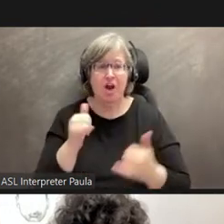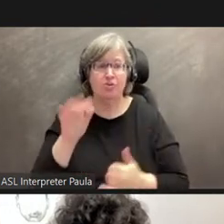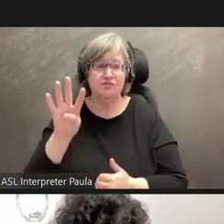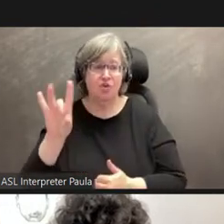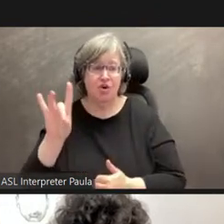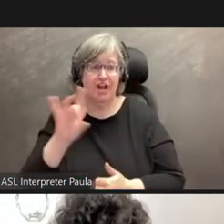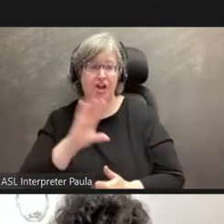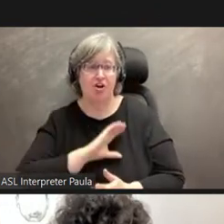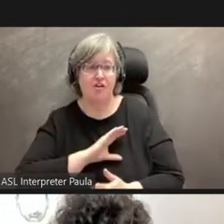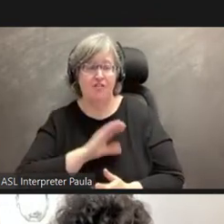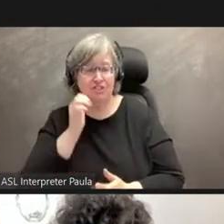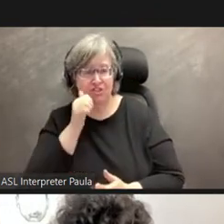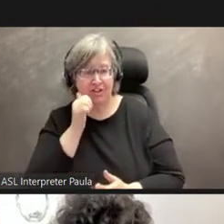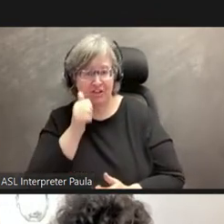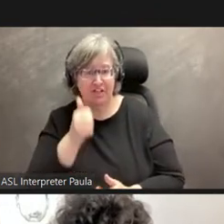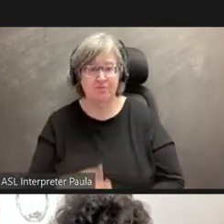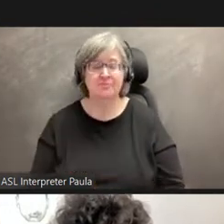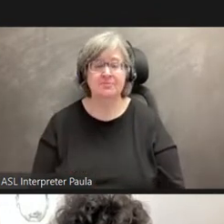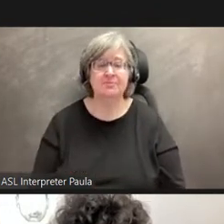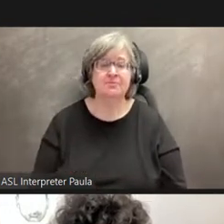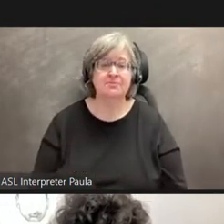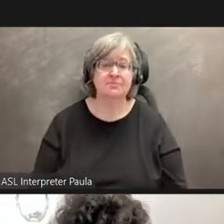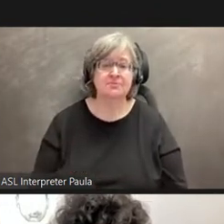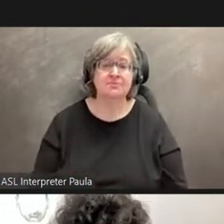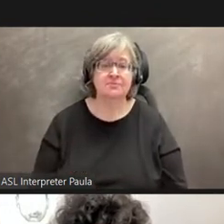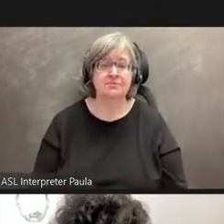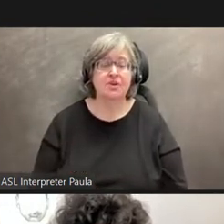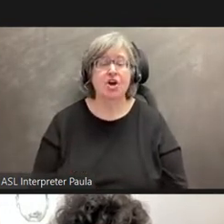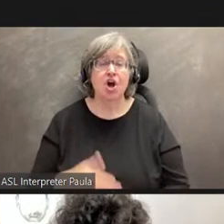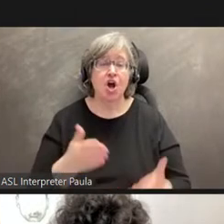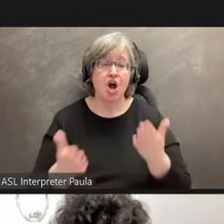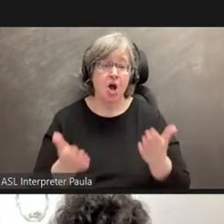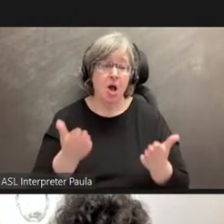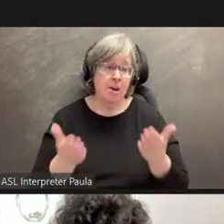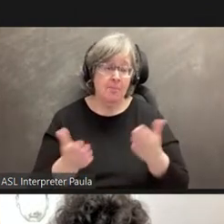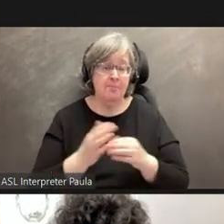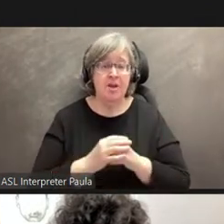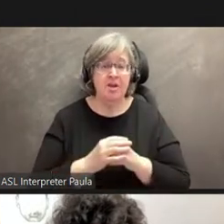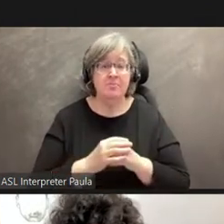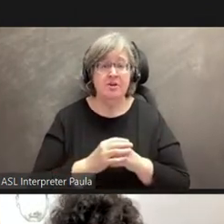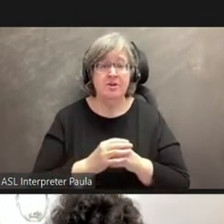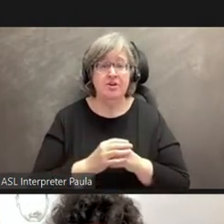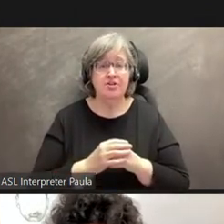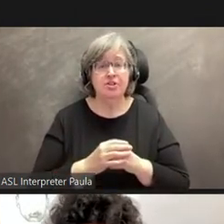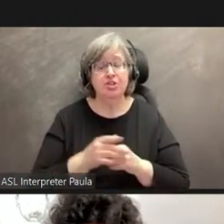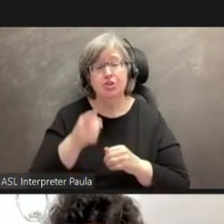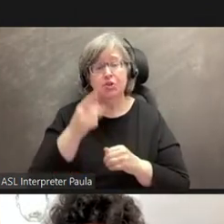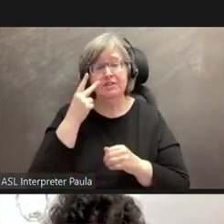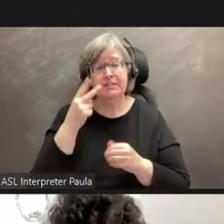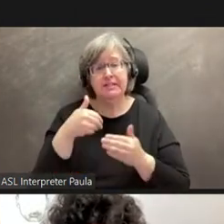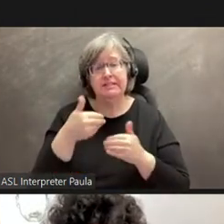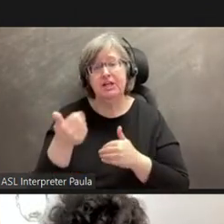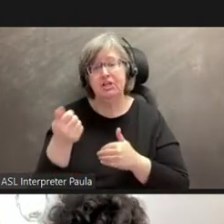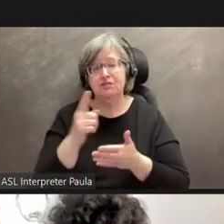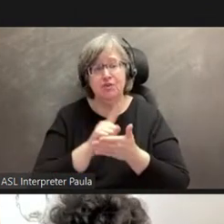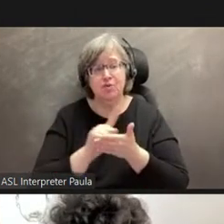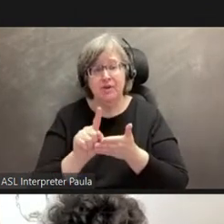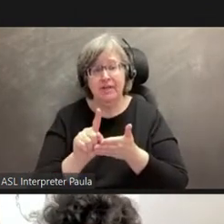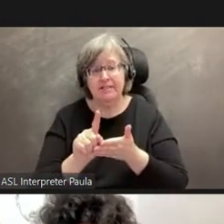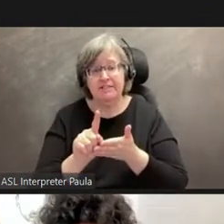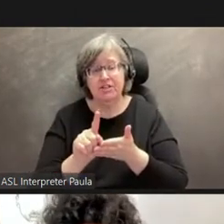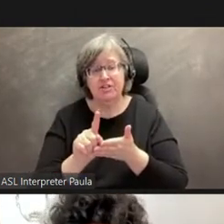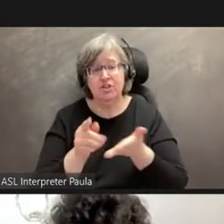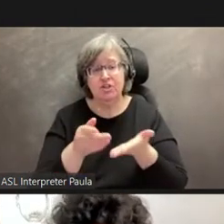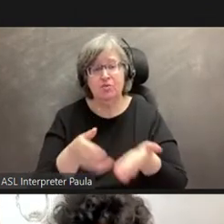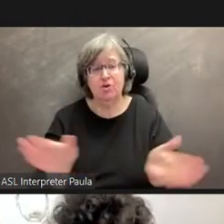proven successful. You may see over the next few weeks or something,